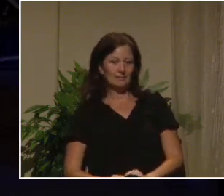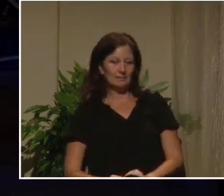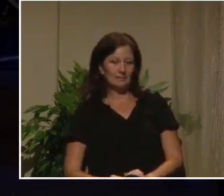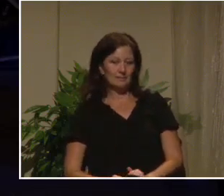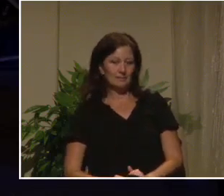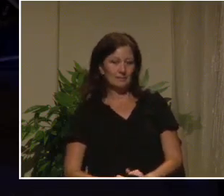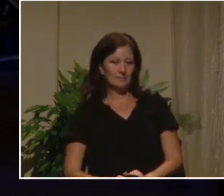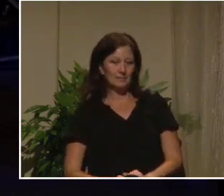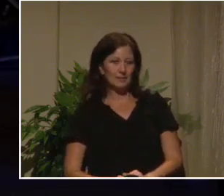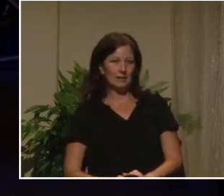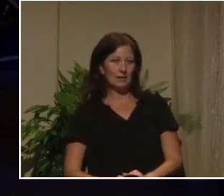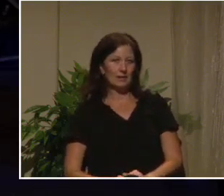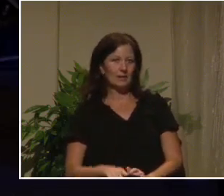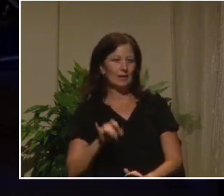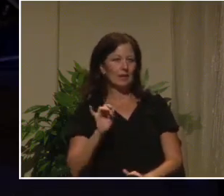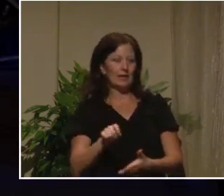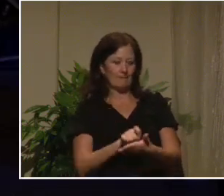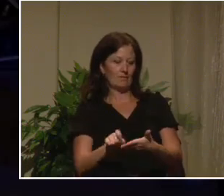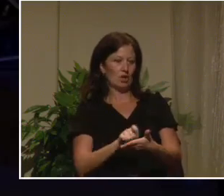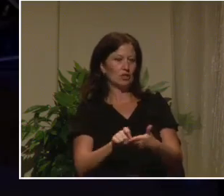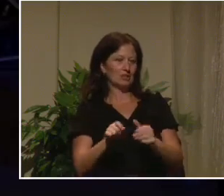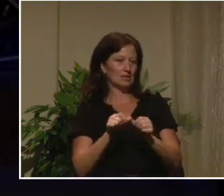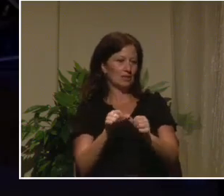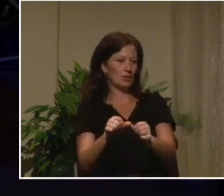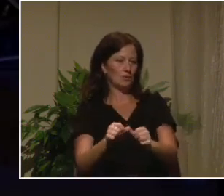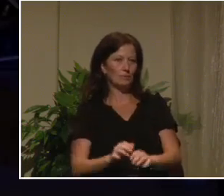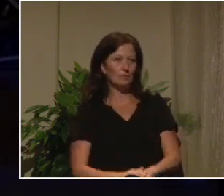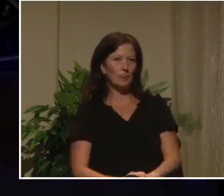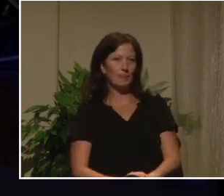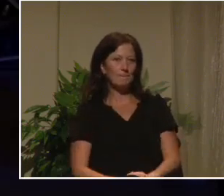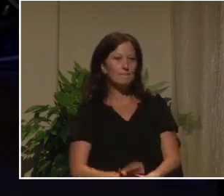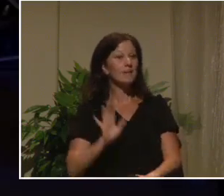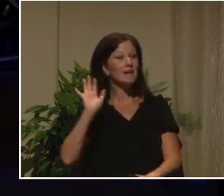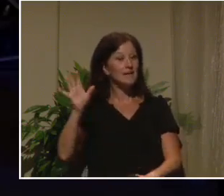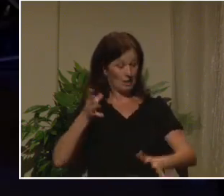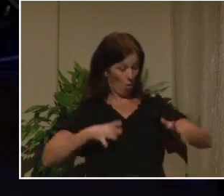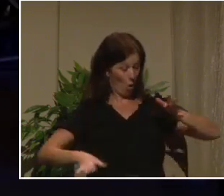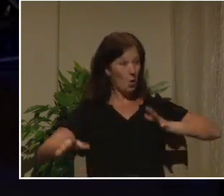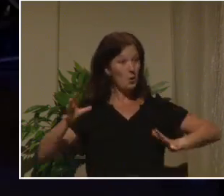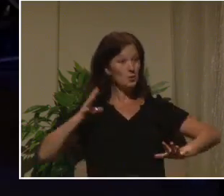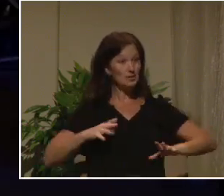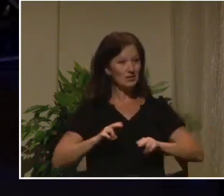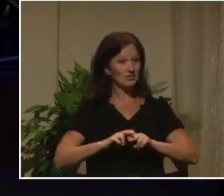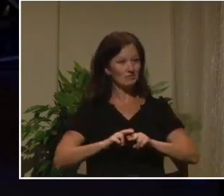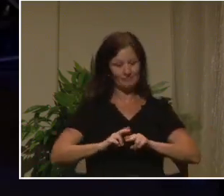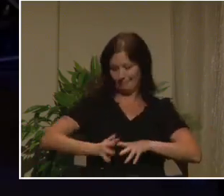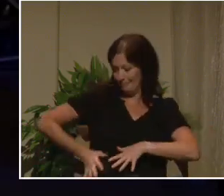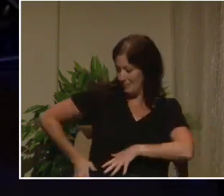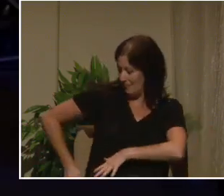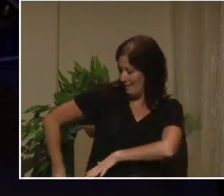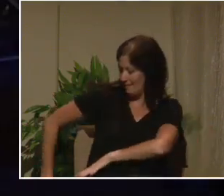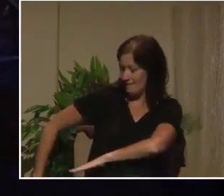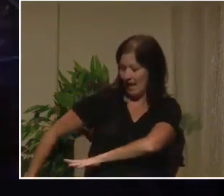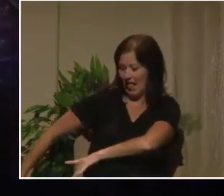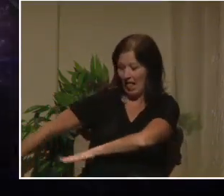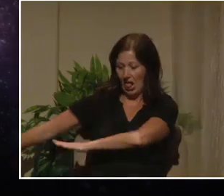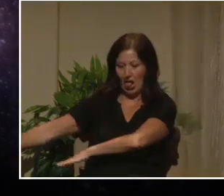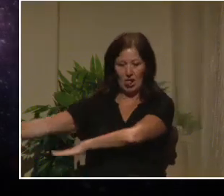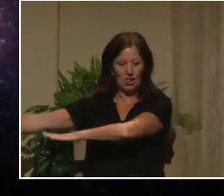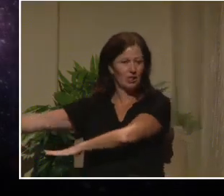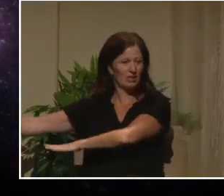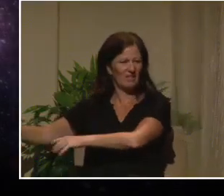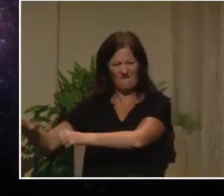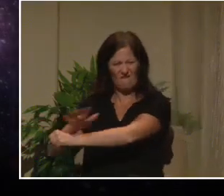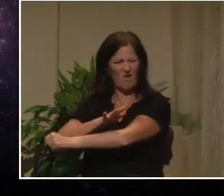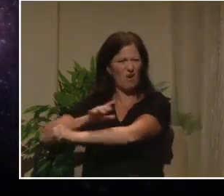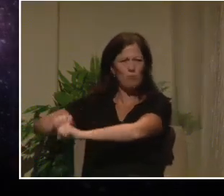And then the passage goes on and it says, and the train of his robe filled the temple. What's the